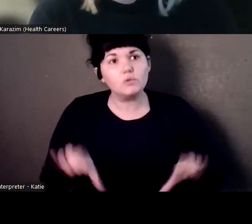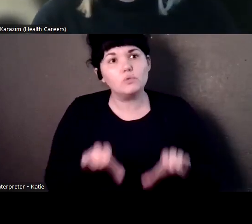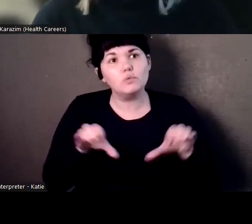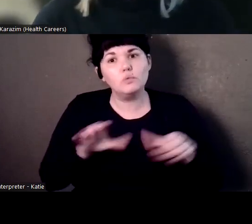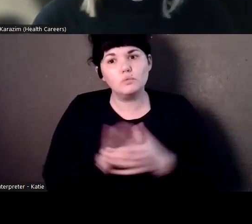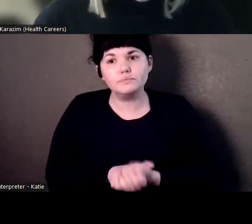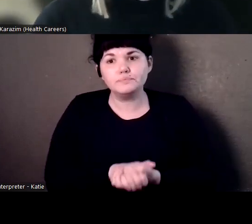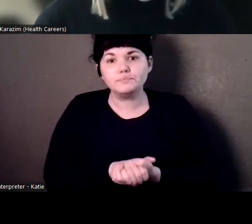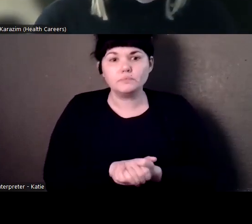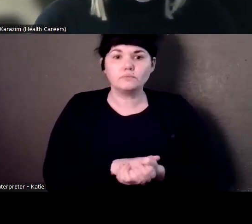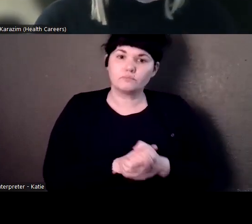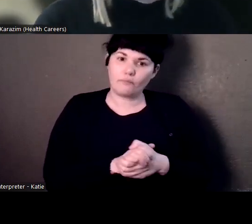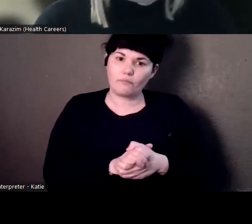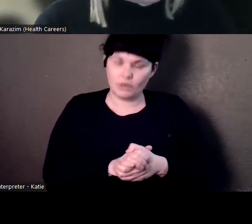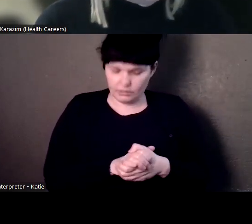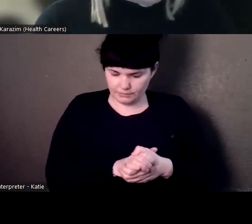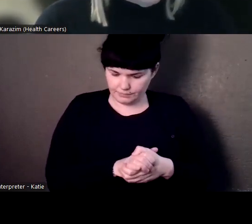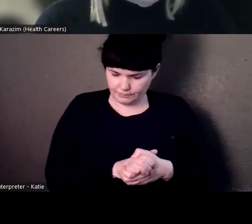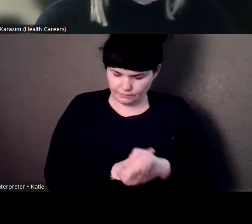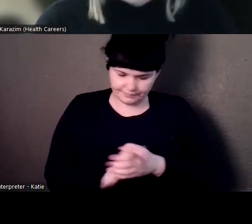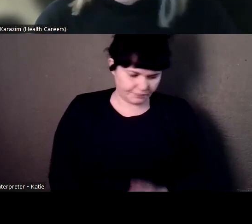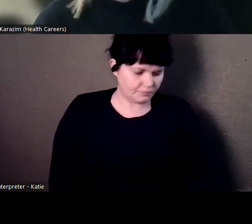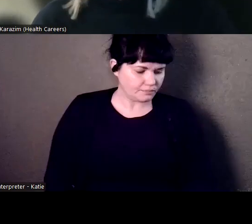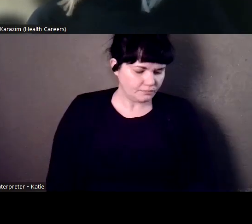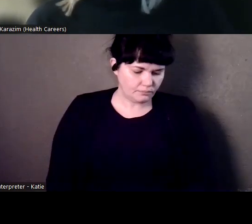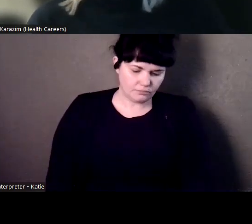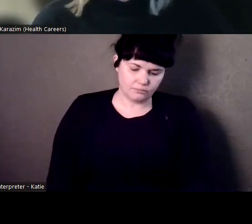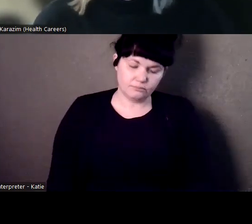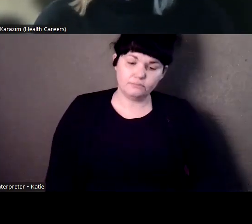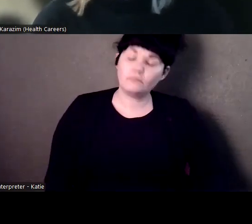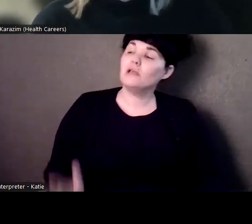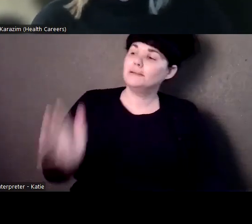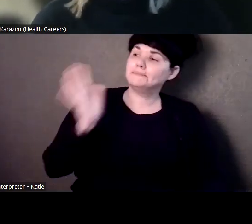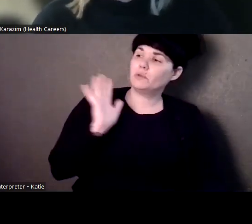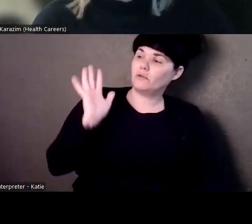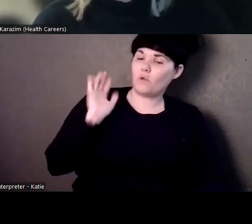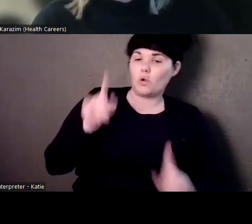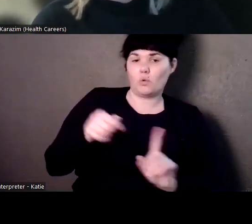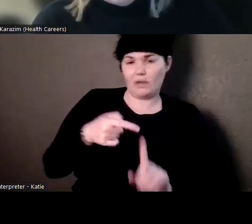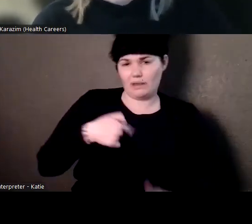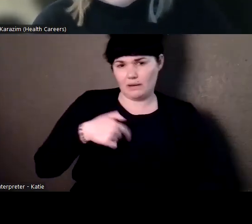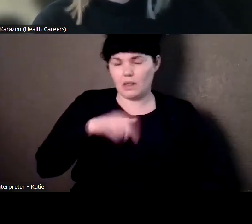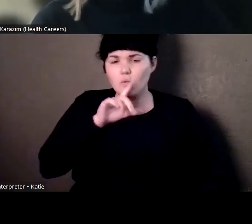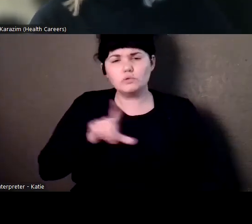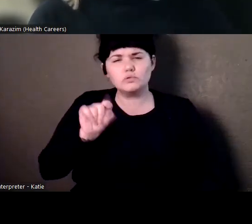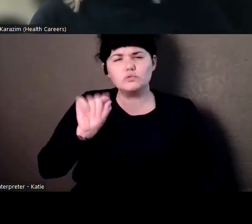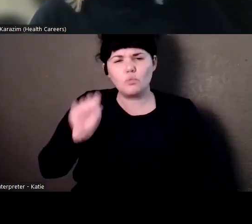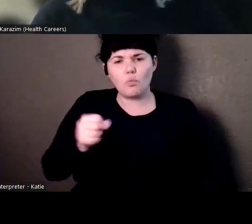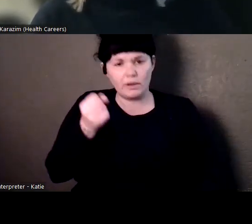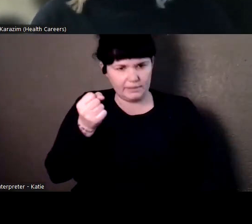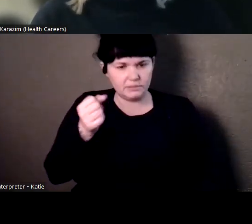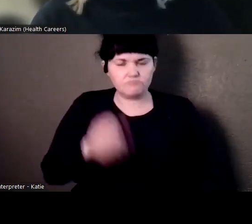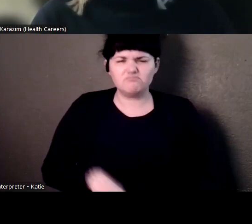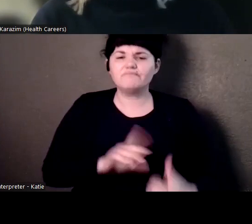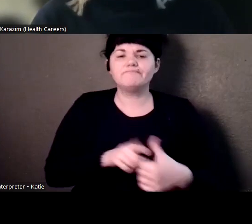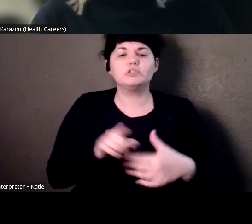You know, when I was in my 20s and went into radiology,